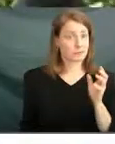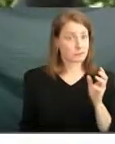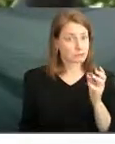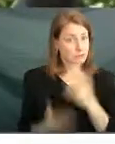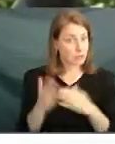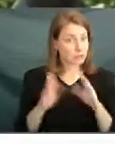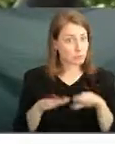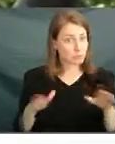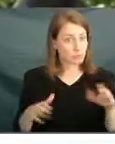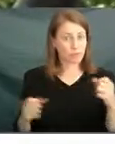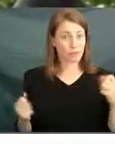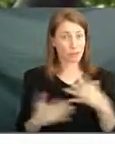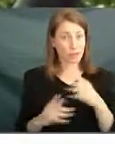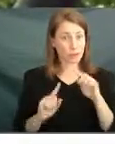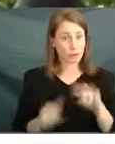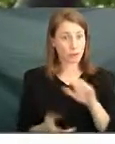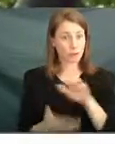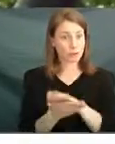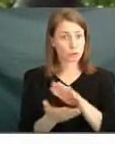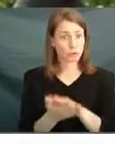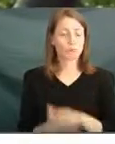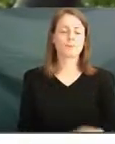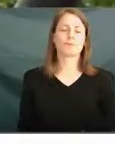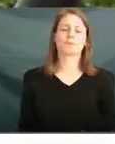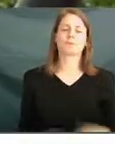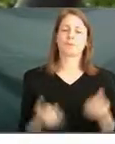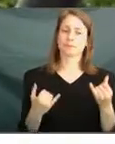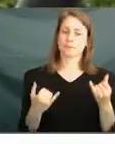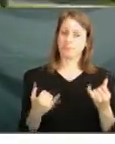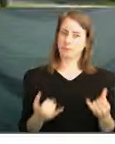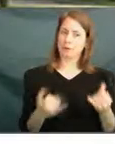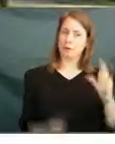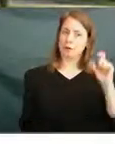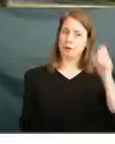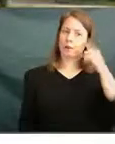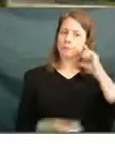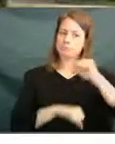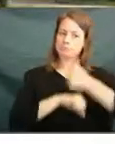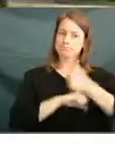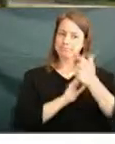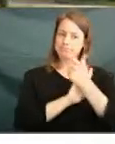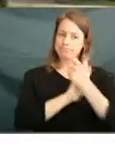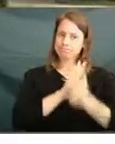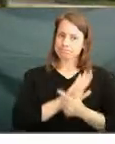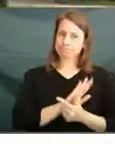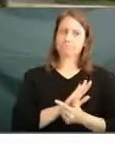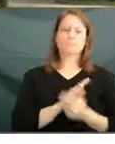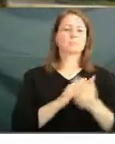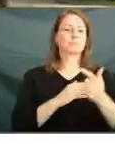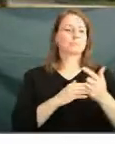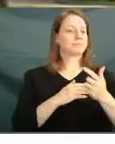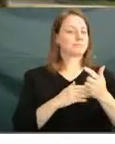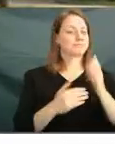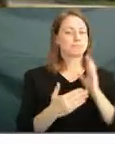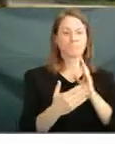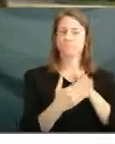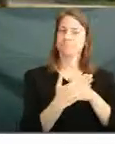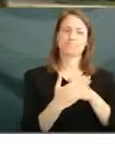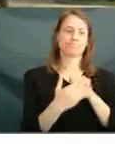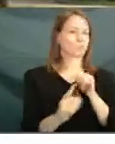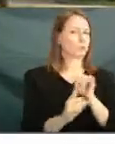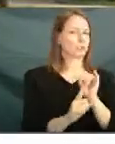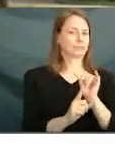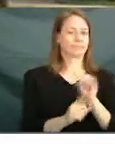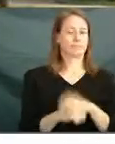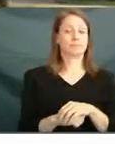bullying galvanized action across the country. We said during the manifesto process that the first signature, we would